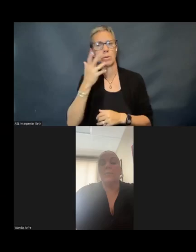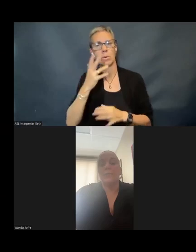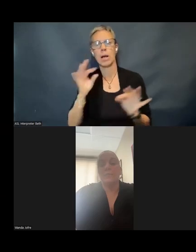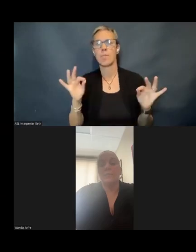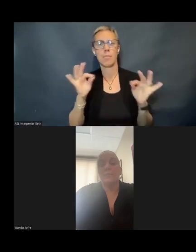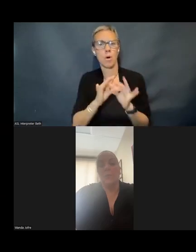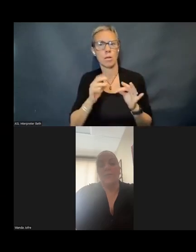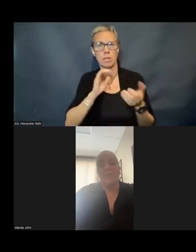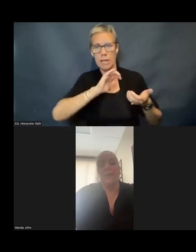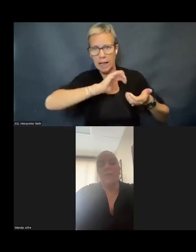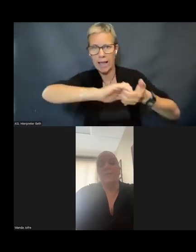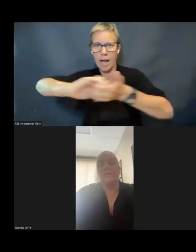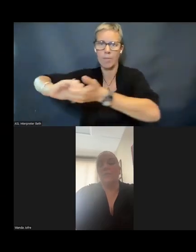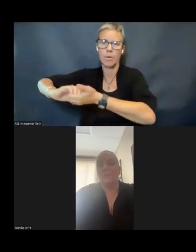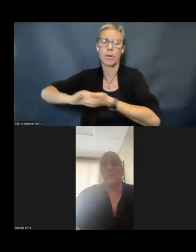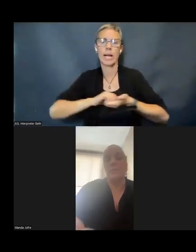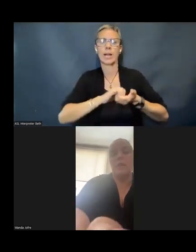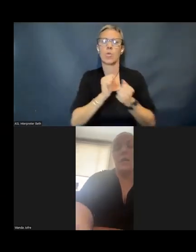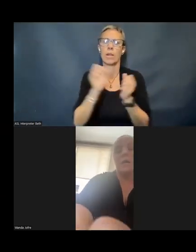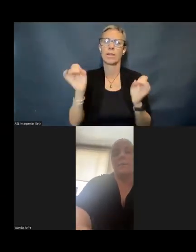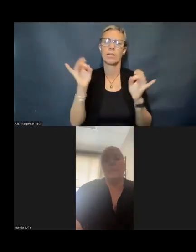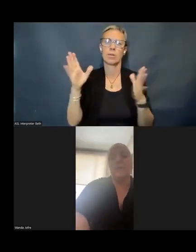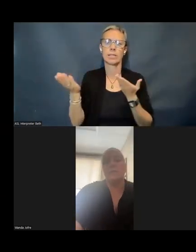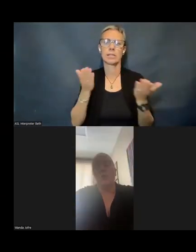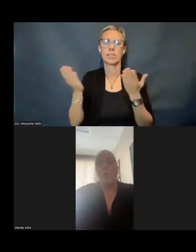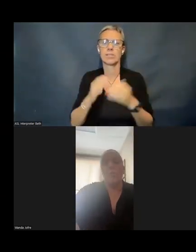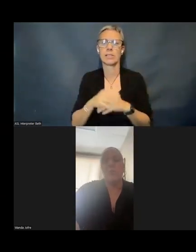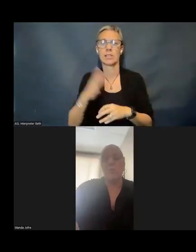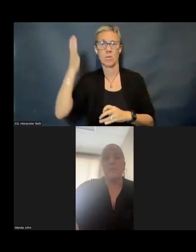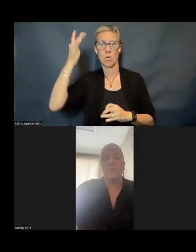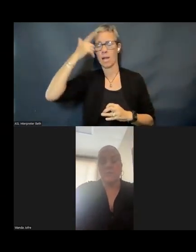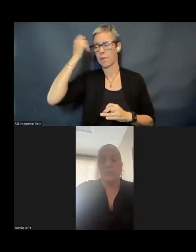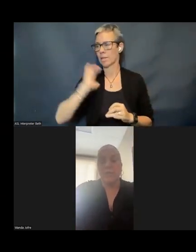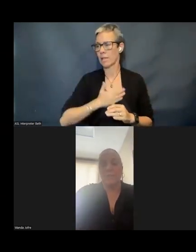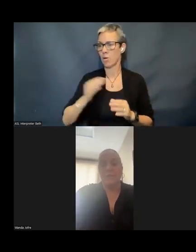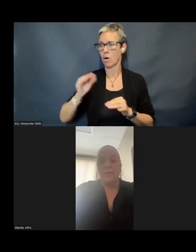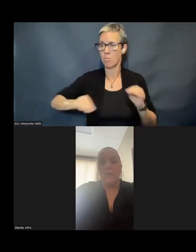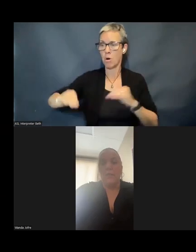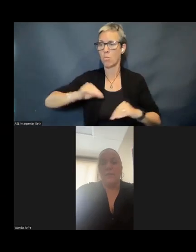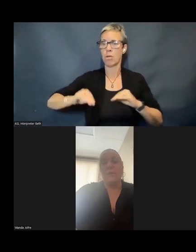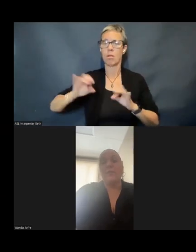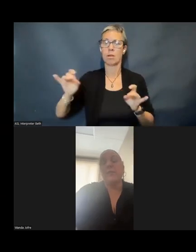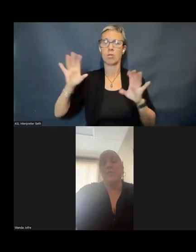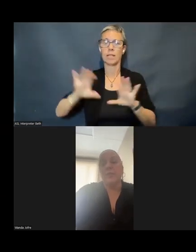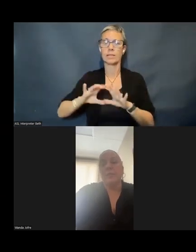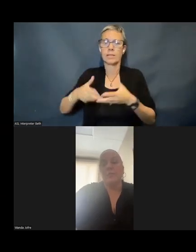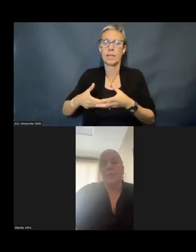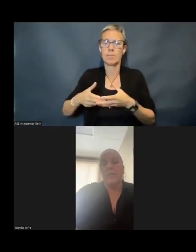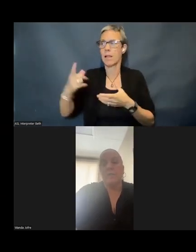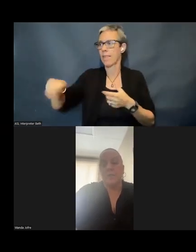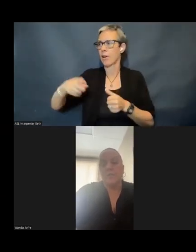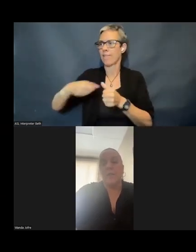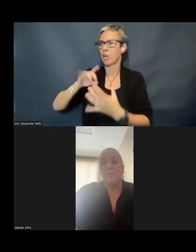to collaborate with crisis services because, you know, our mobile crisis teams are kind of the first link to treatment